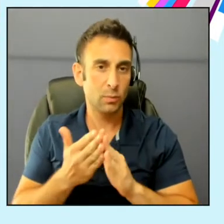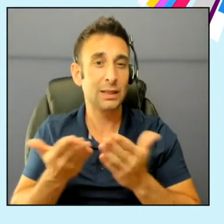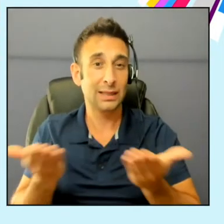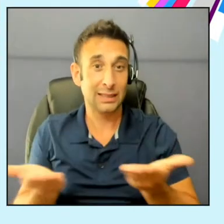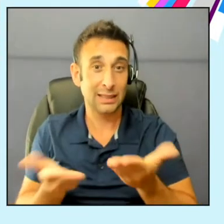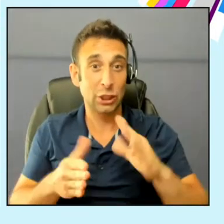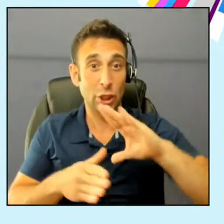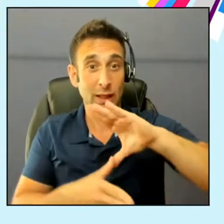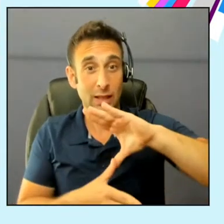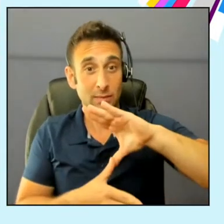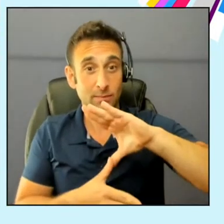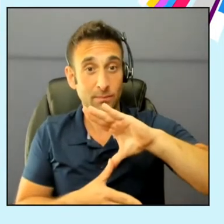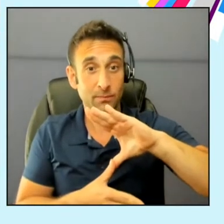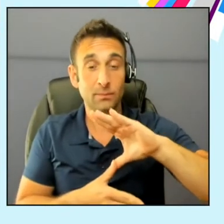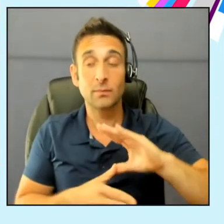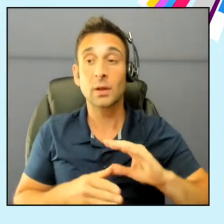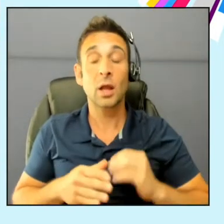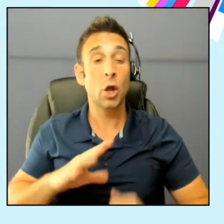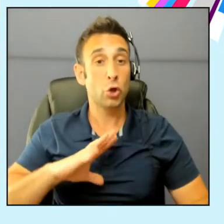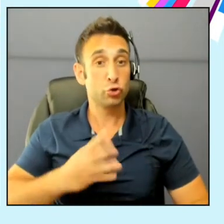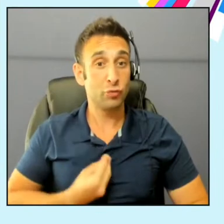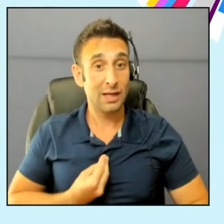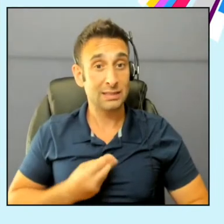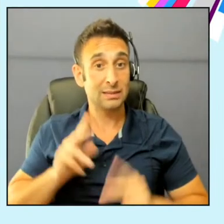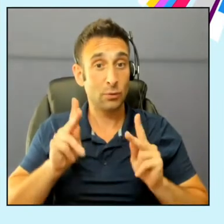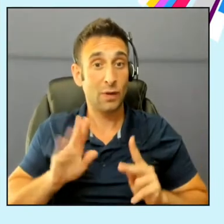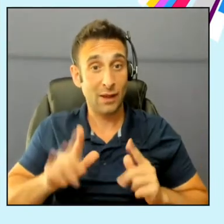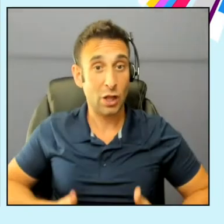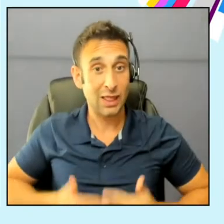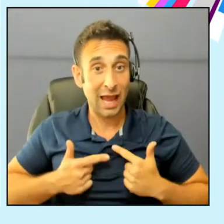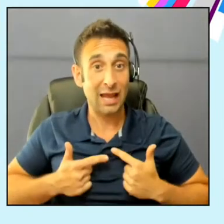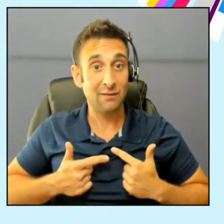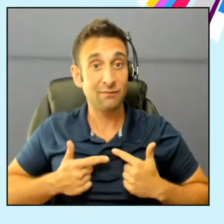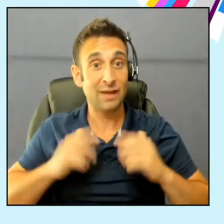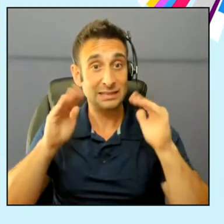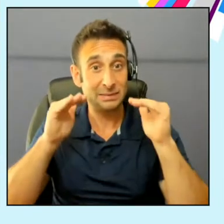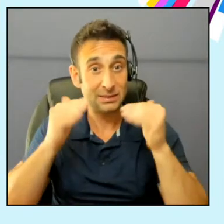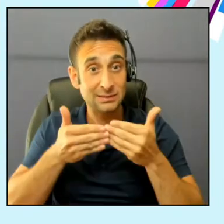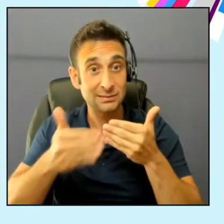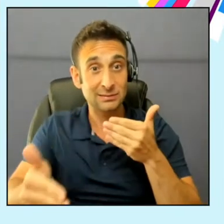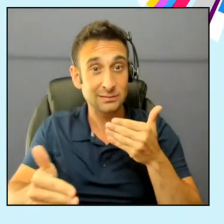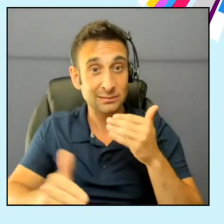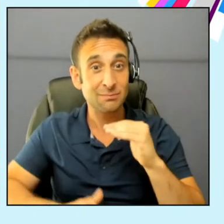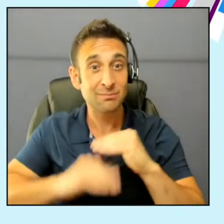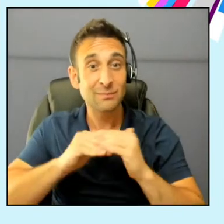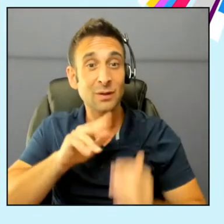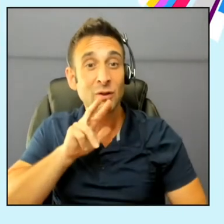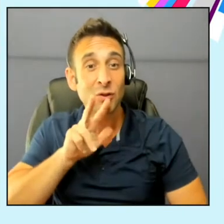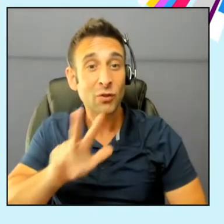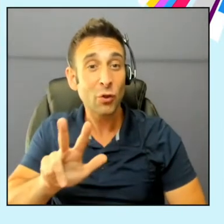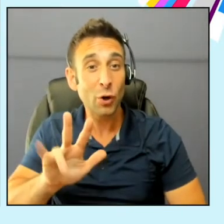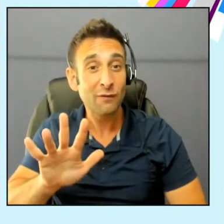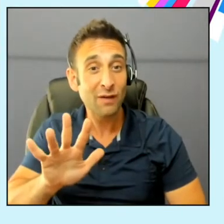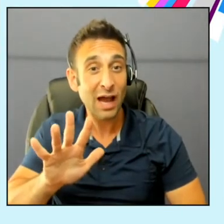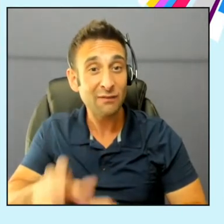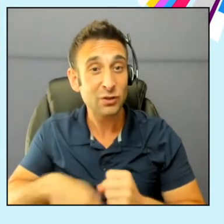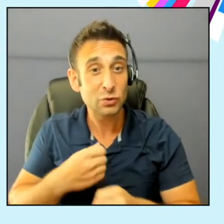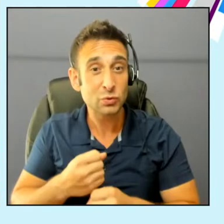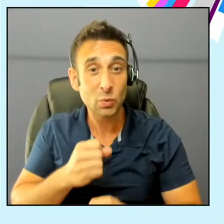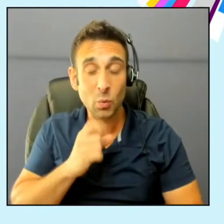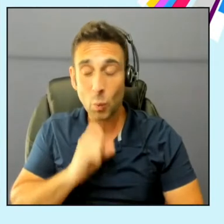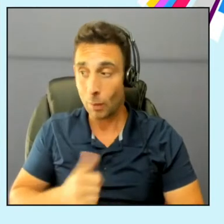expectancy of a trans person, it's only 35 years old. talking 35. I'm